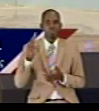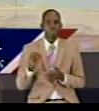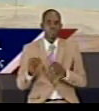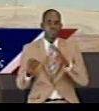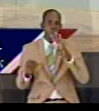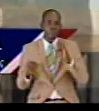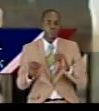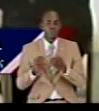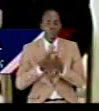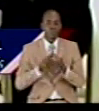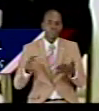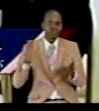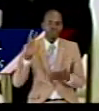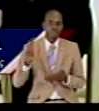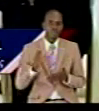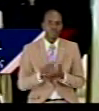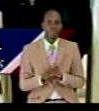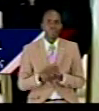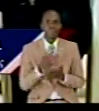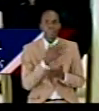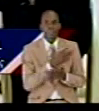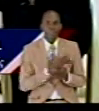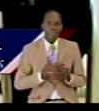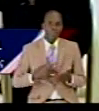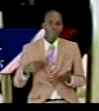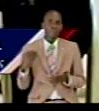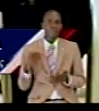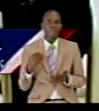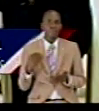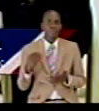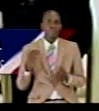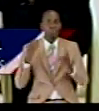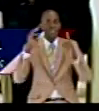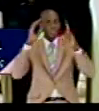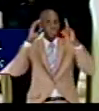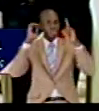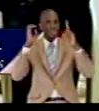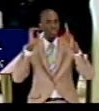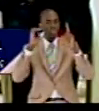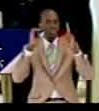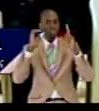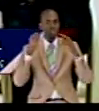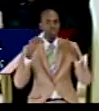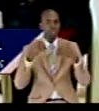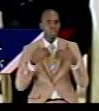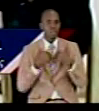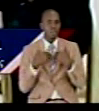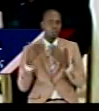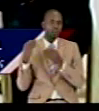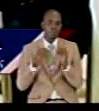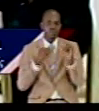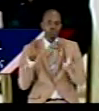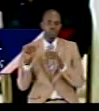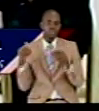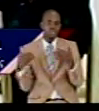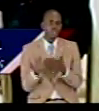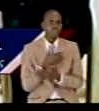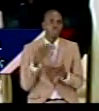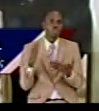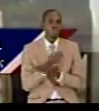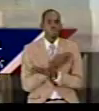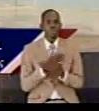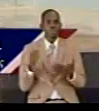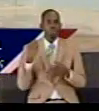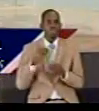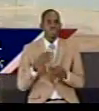3. And he has put a new song in my mouth. I said,